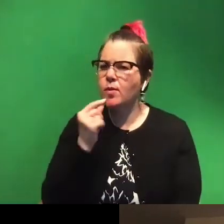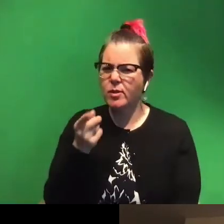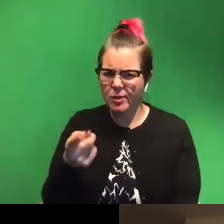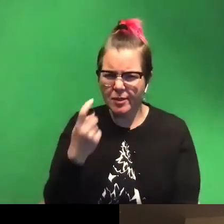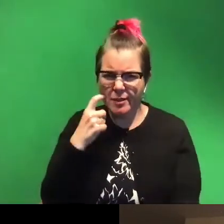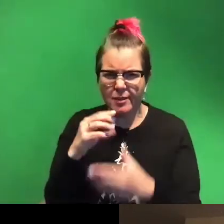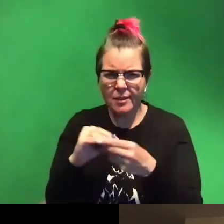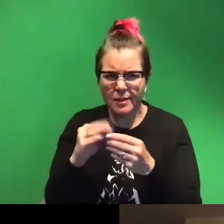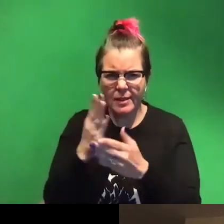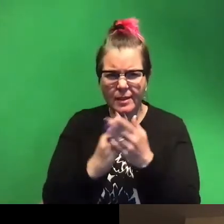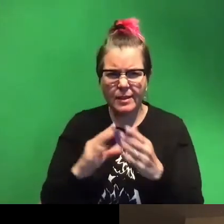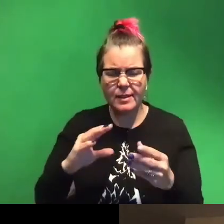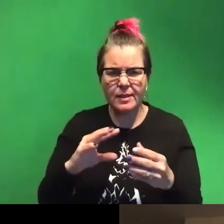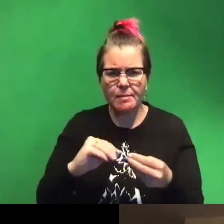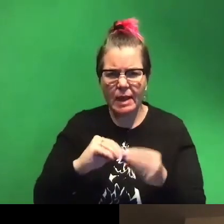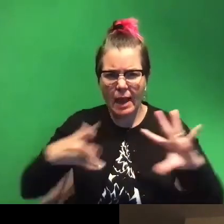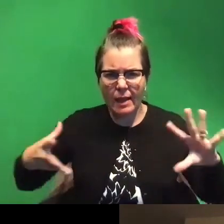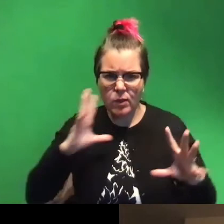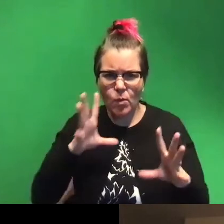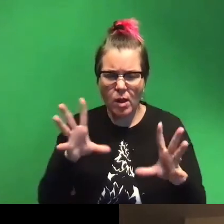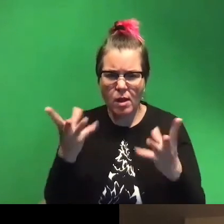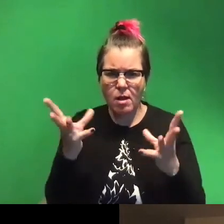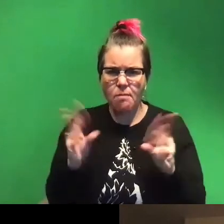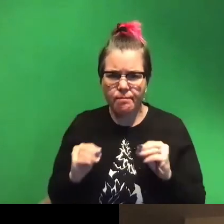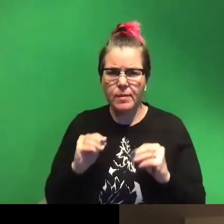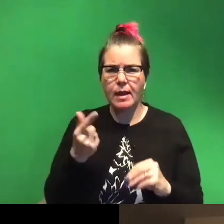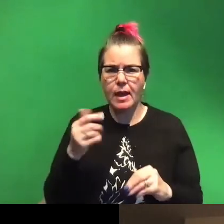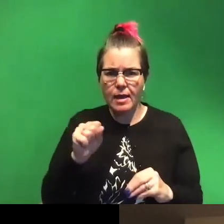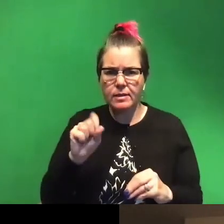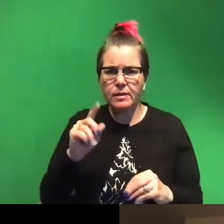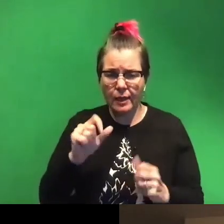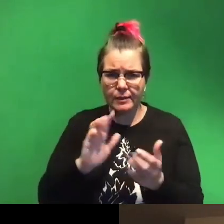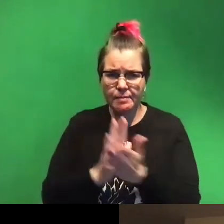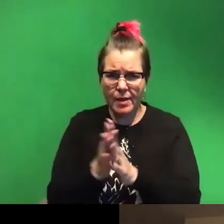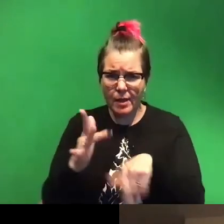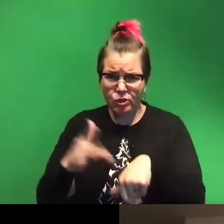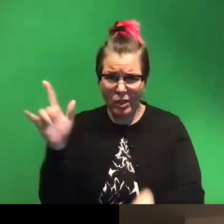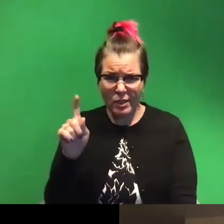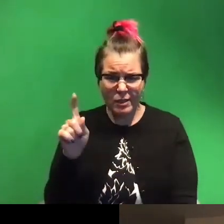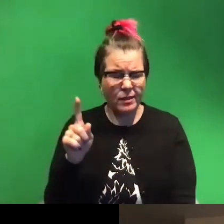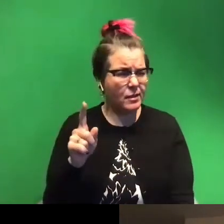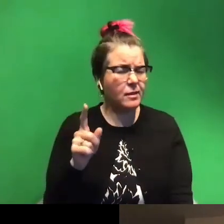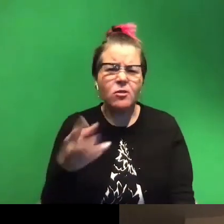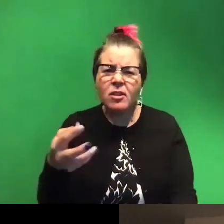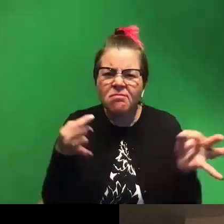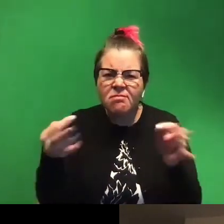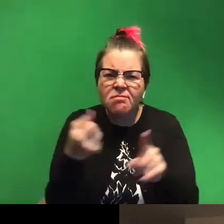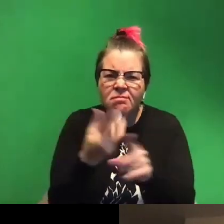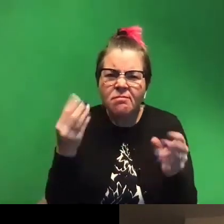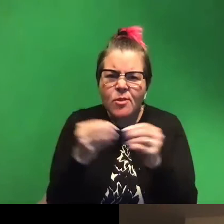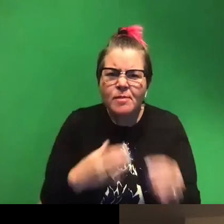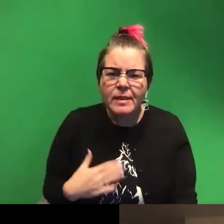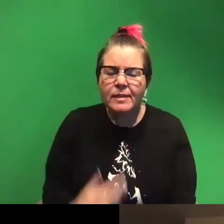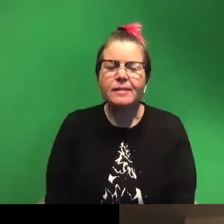some galaxies will absorb gas and dust and that makes them shiny? Very shiny, yes. Oh my God. Can you tell us more about that?